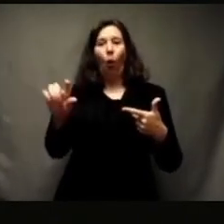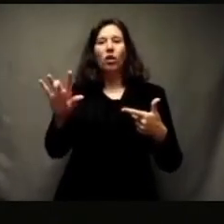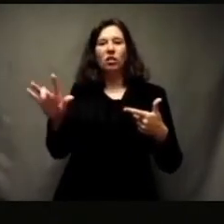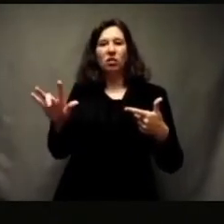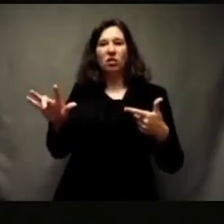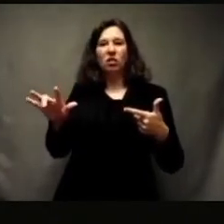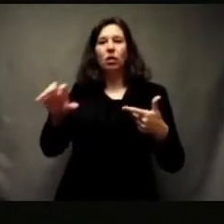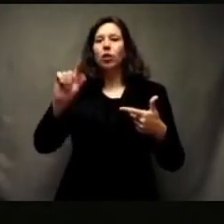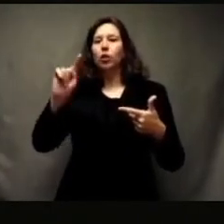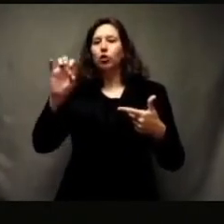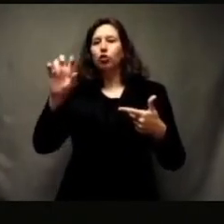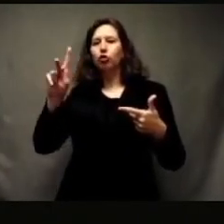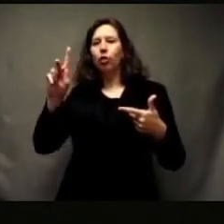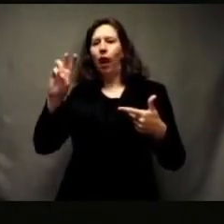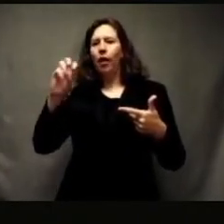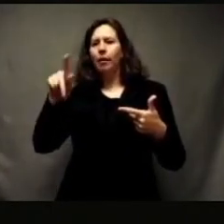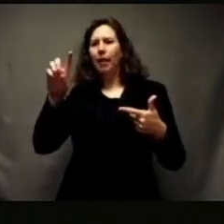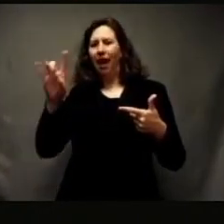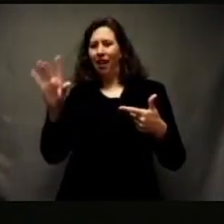reading level. And so for typing and trackpad, I do